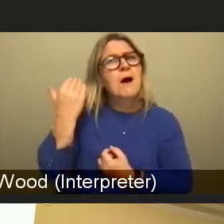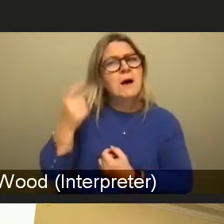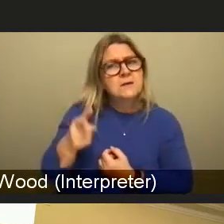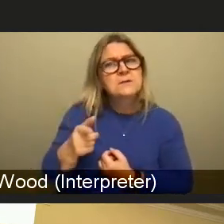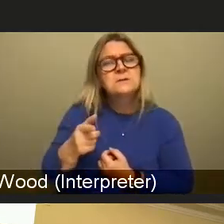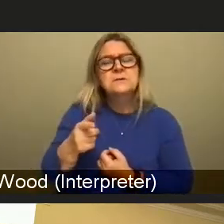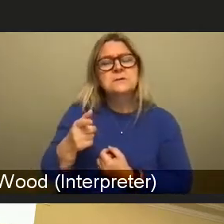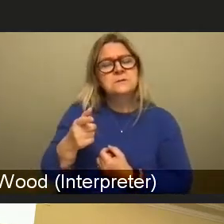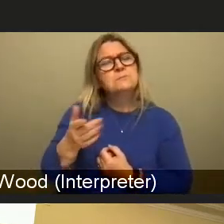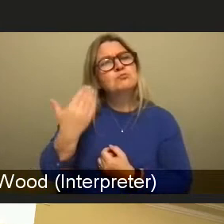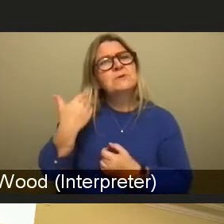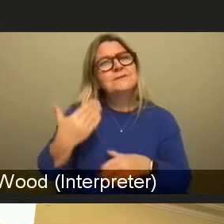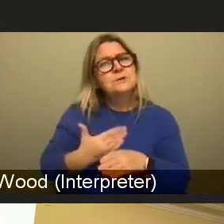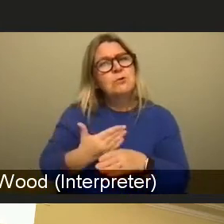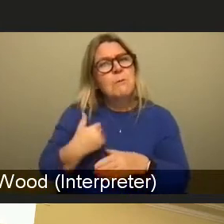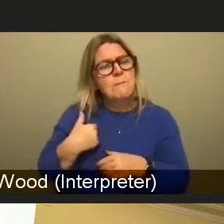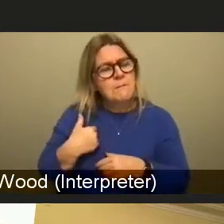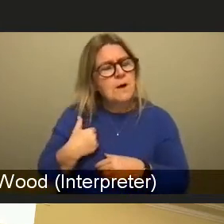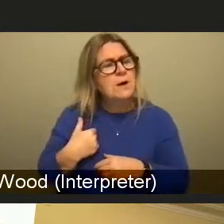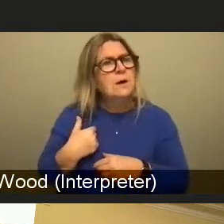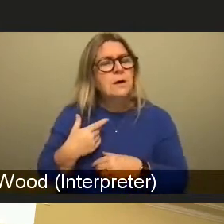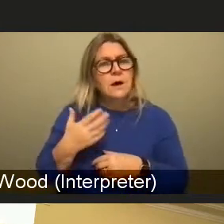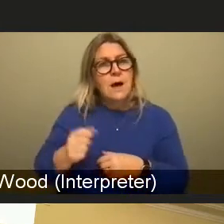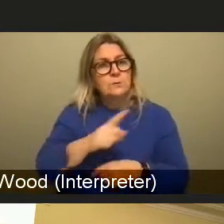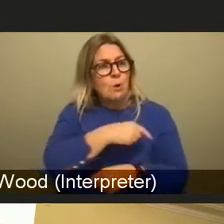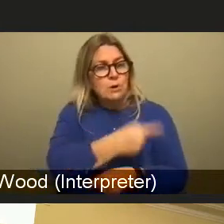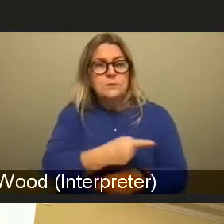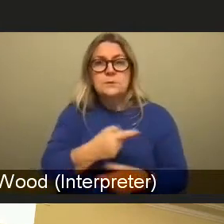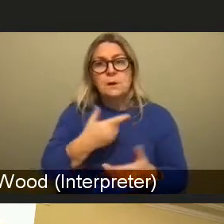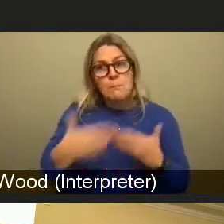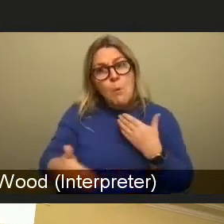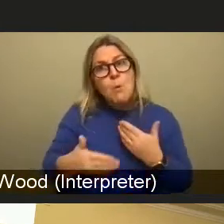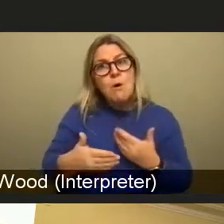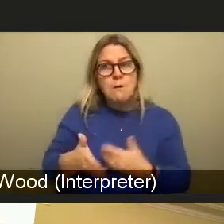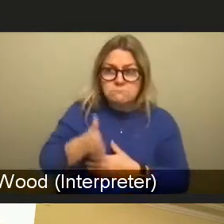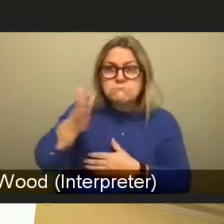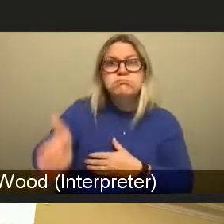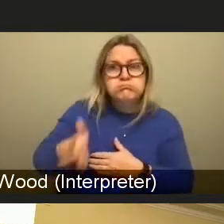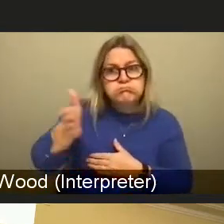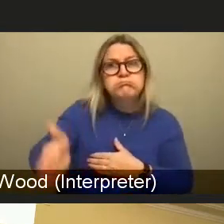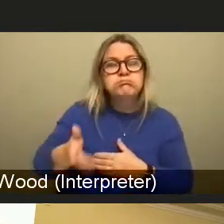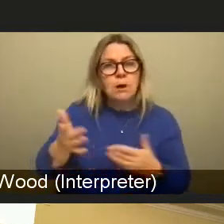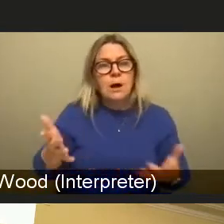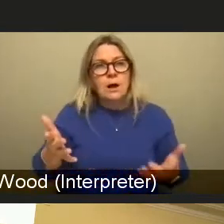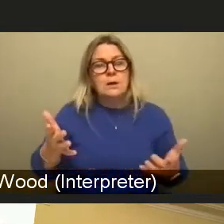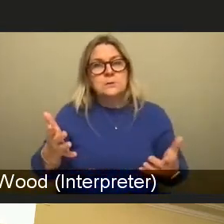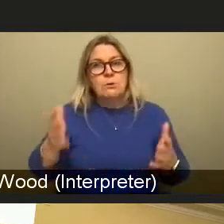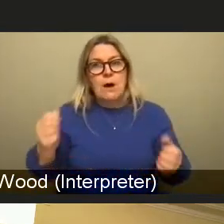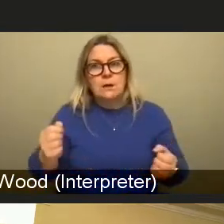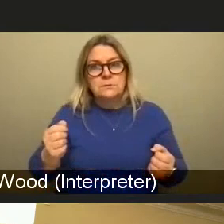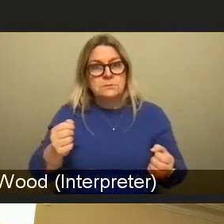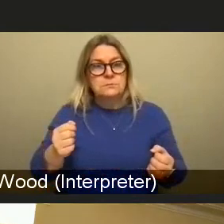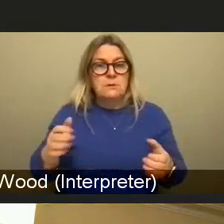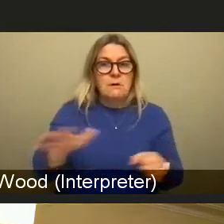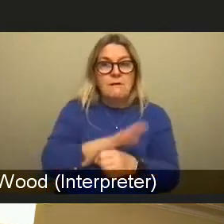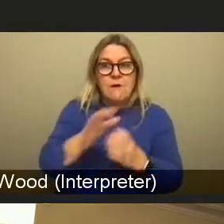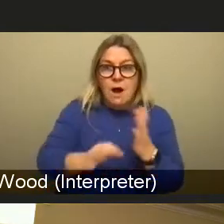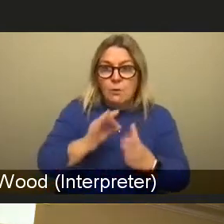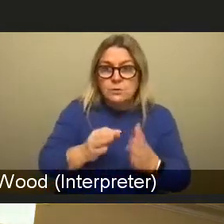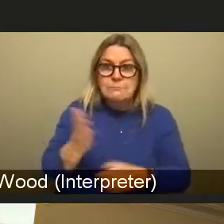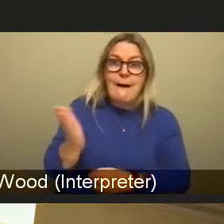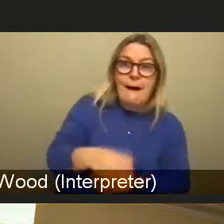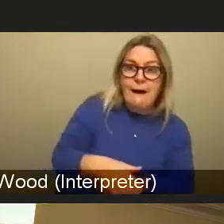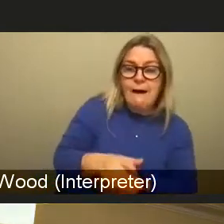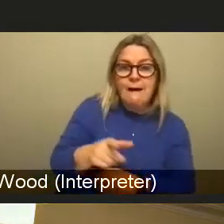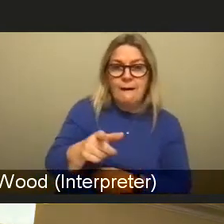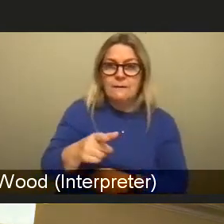more because I was going to hospital more, and I had to make up for it somehow, as if it was my fault. Whereas